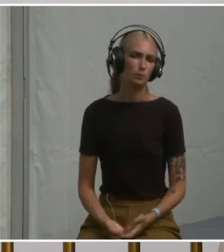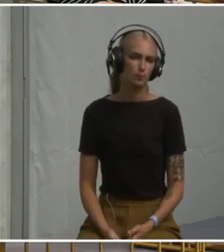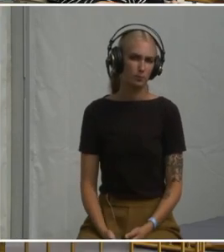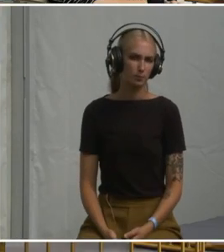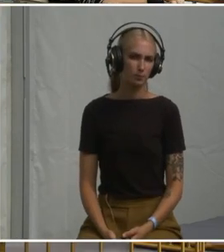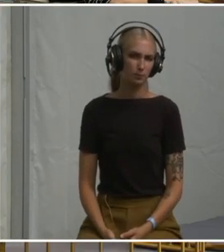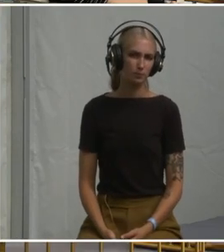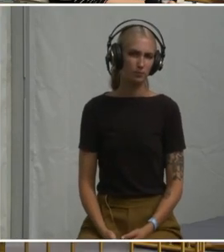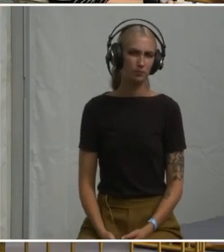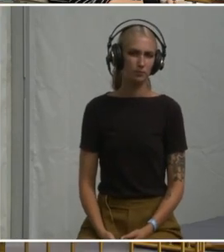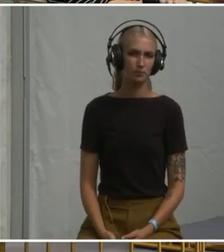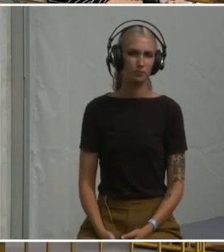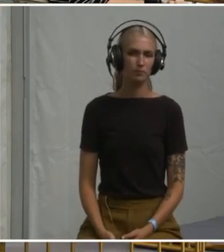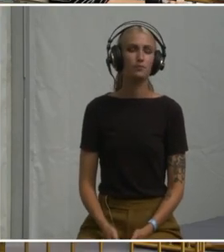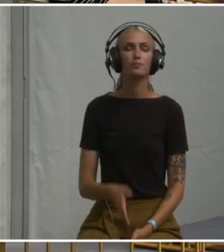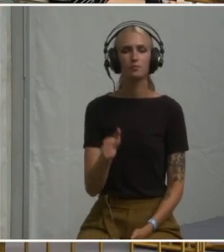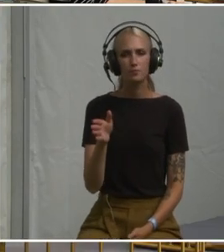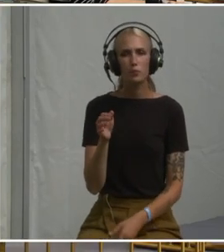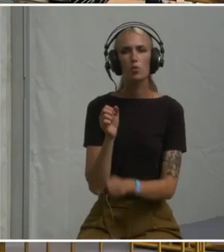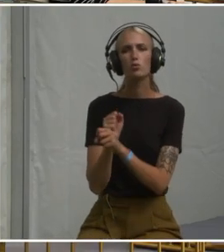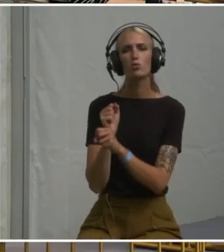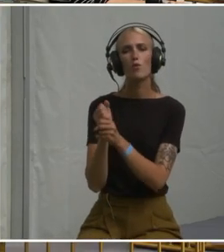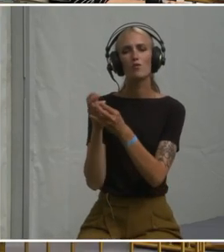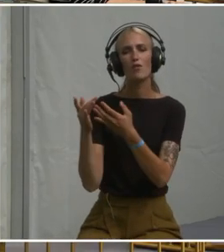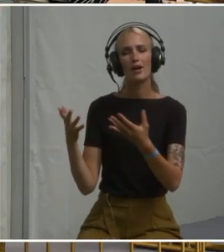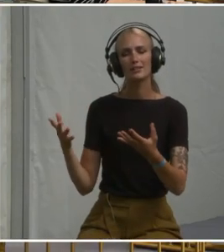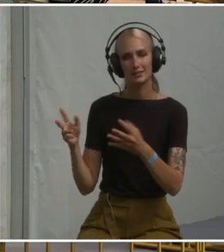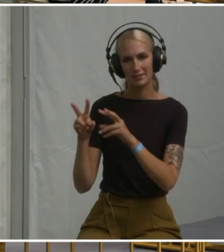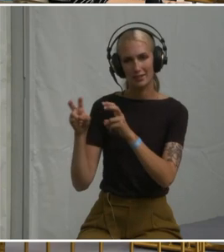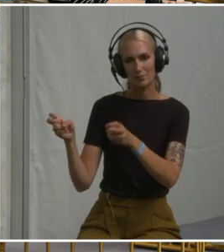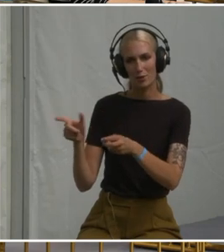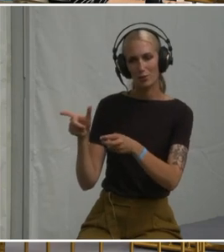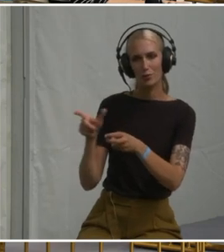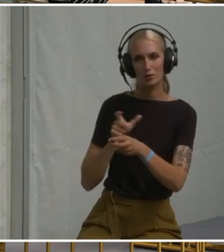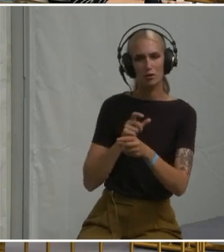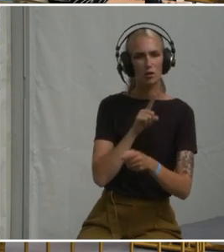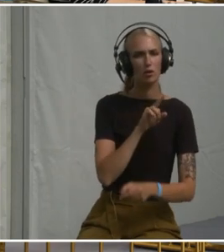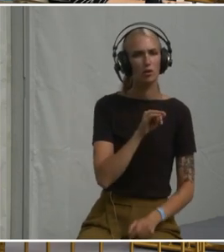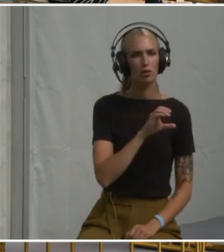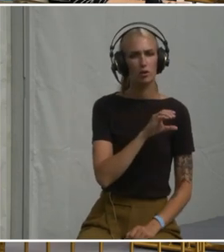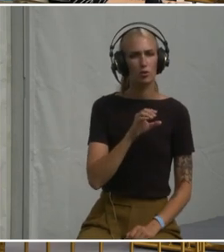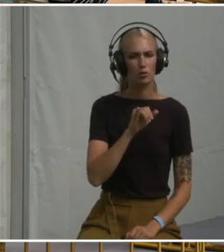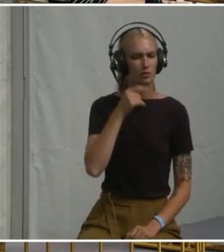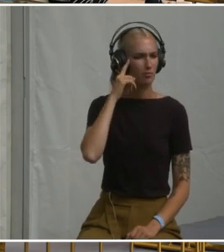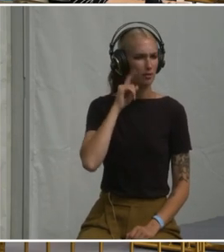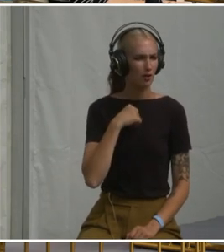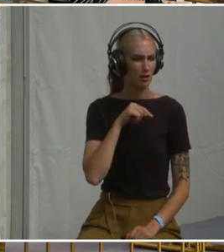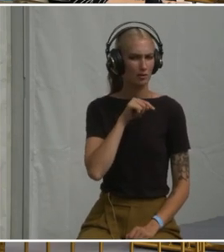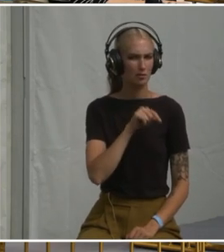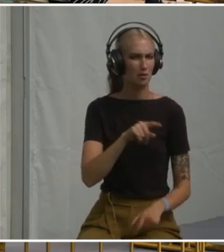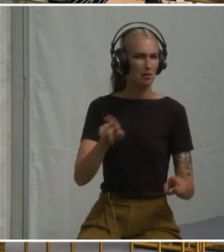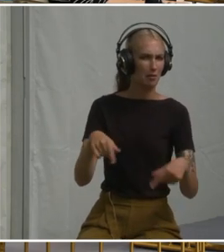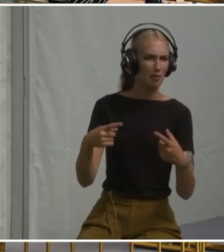And if you brought the topic of the tools on the table, then I know that Jussi, you have been actively developing